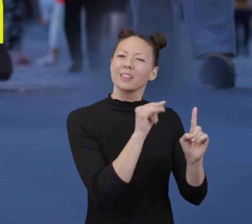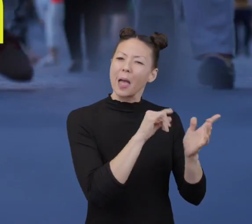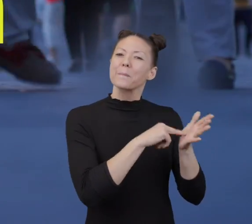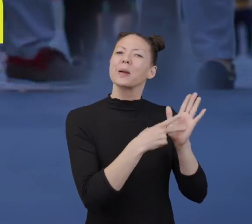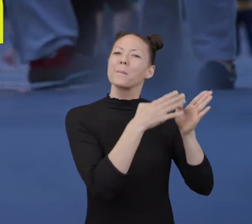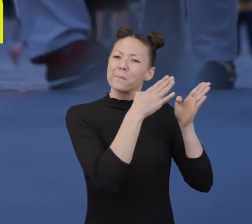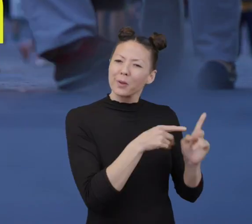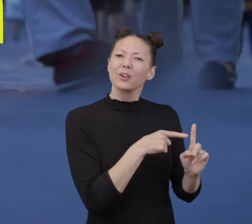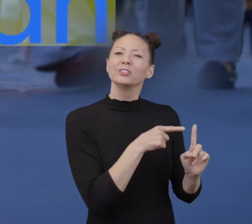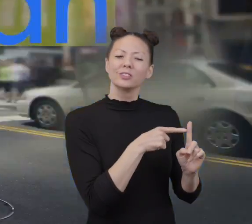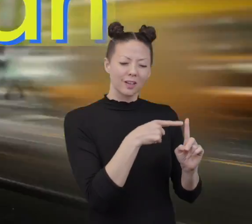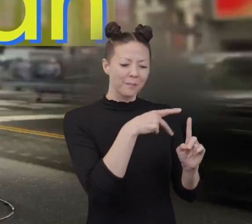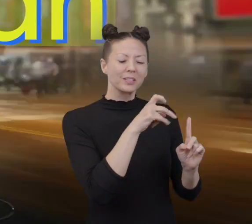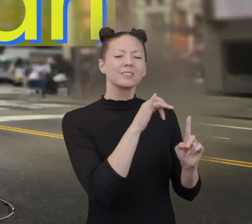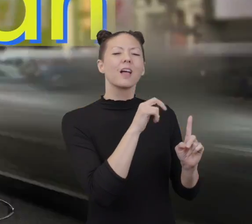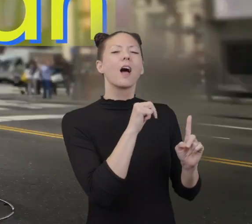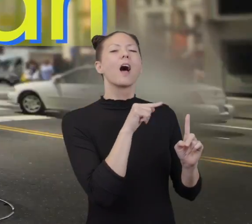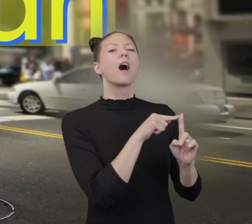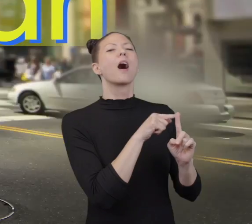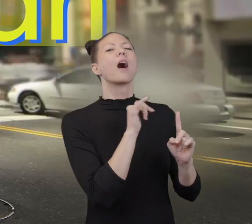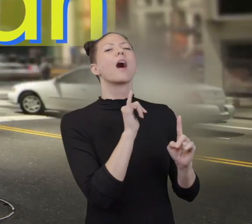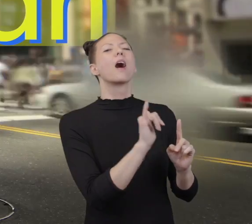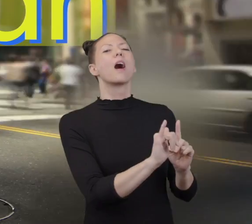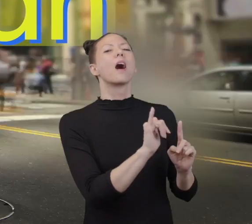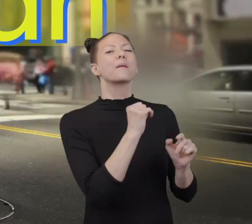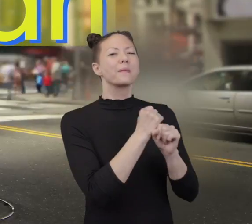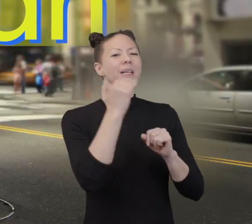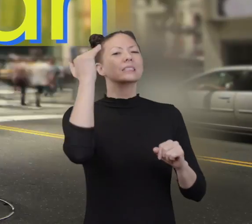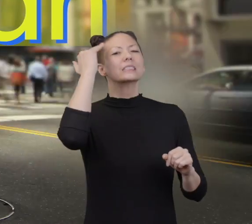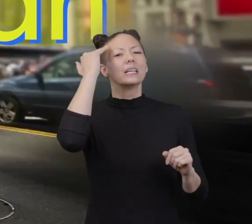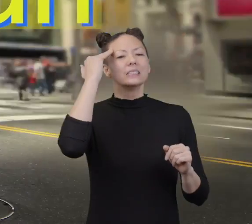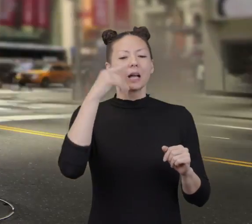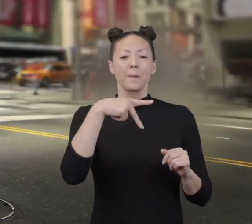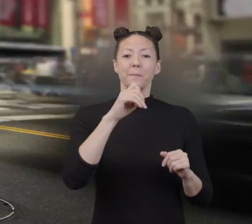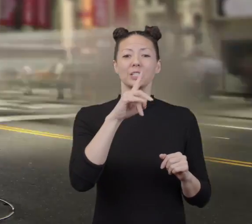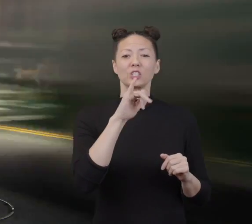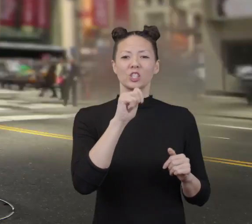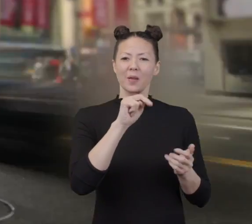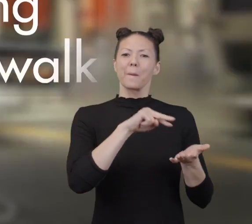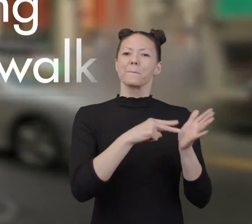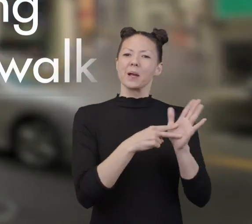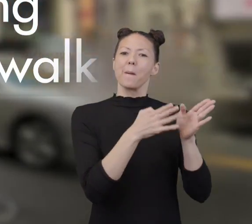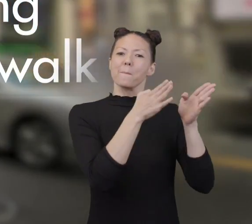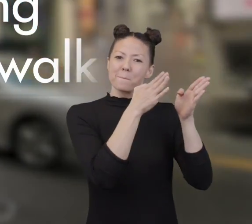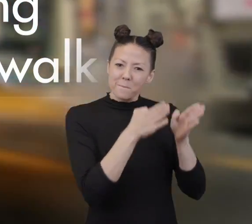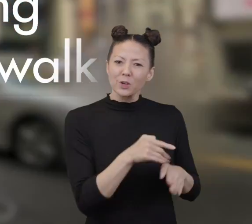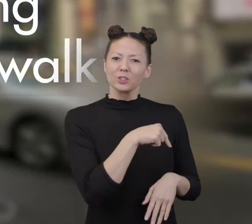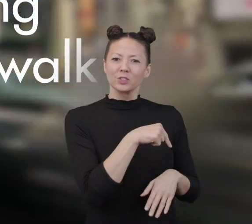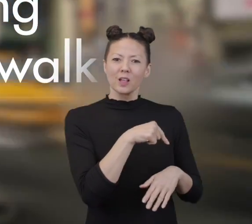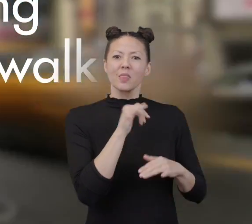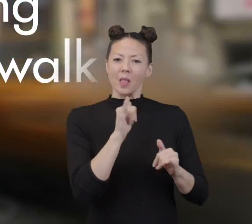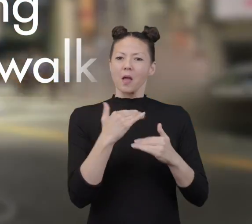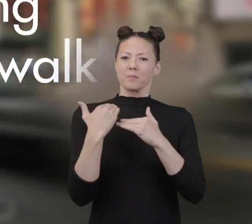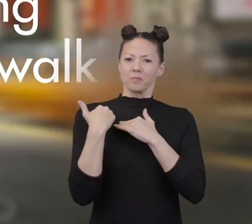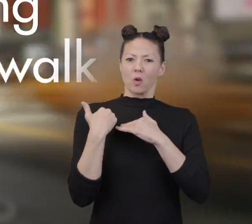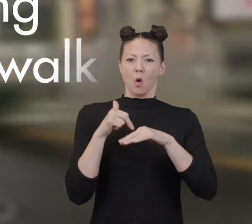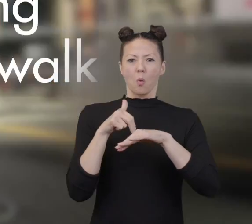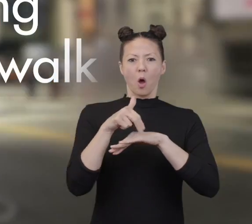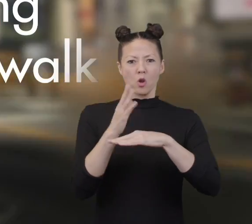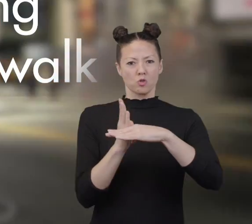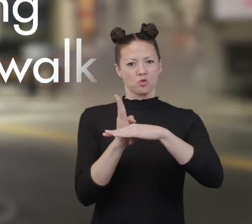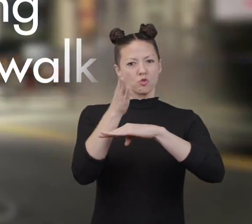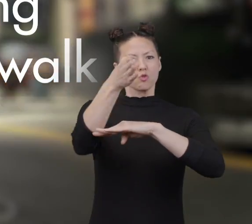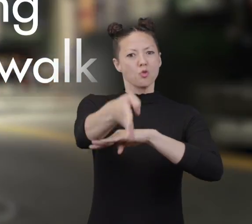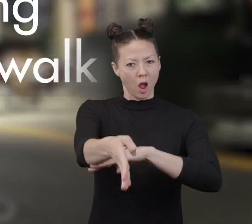person? It does, doesn't it? And in fact, a pedestrian is a person who is walking along the road